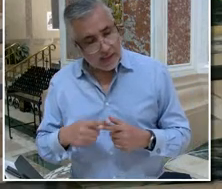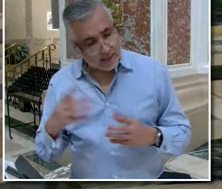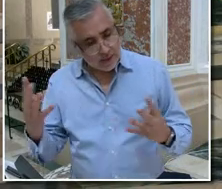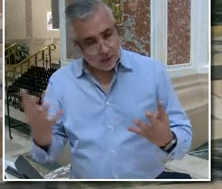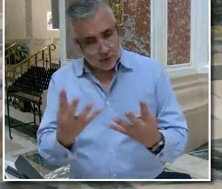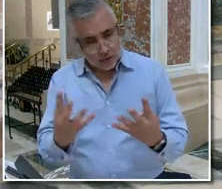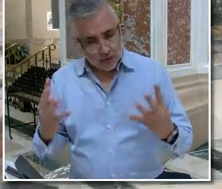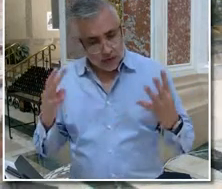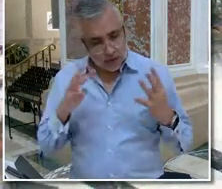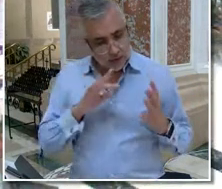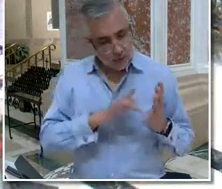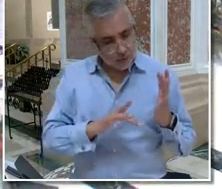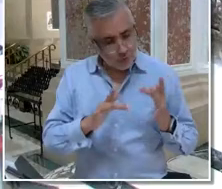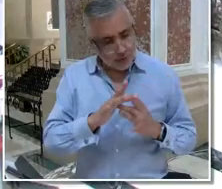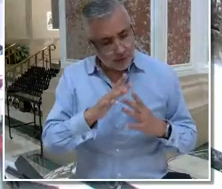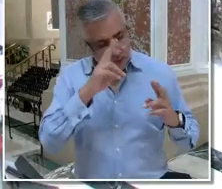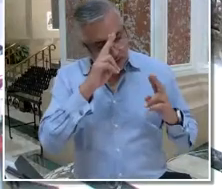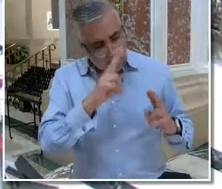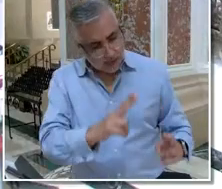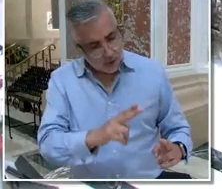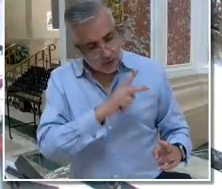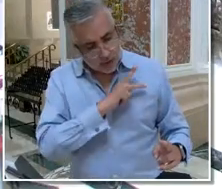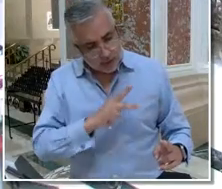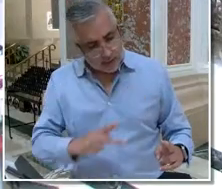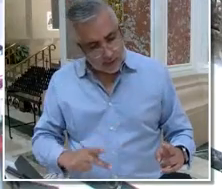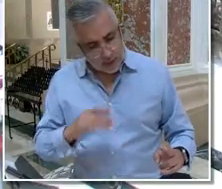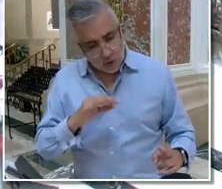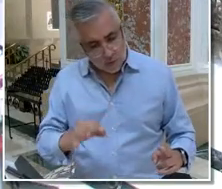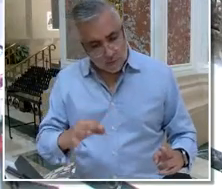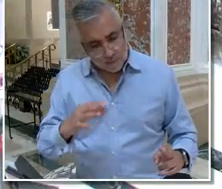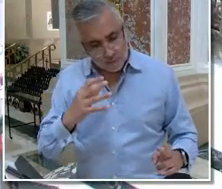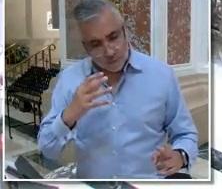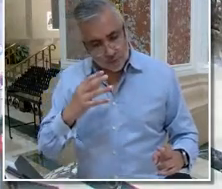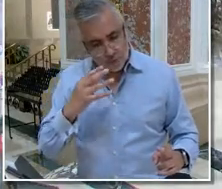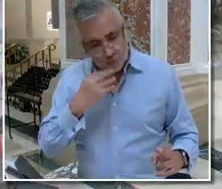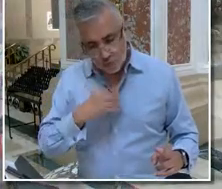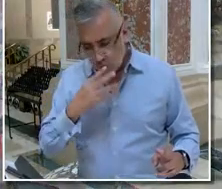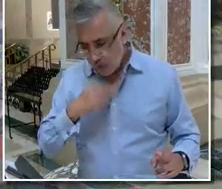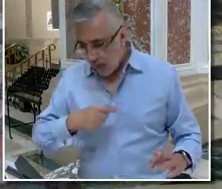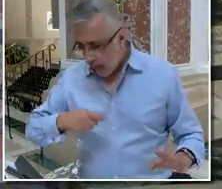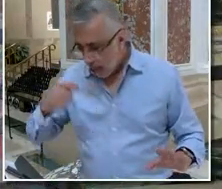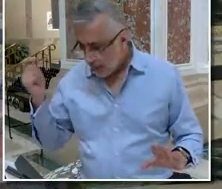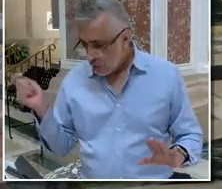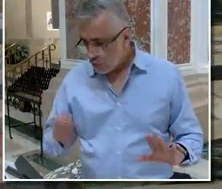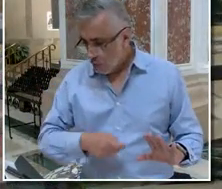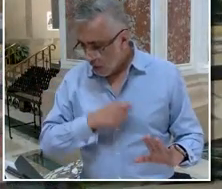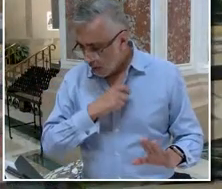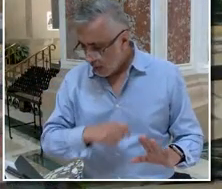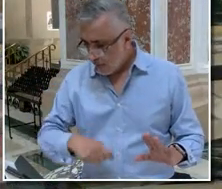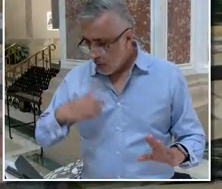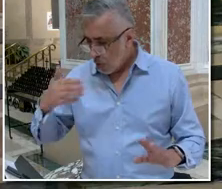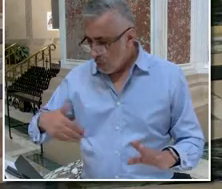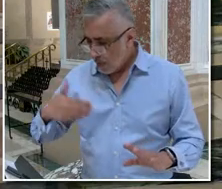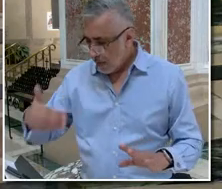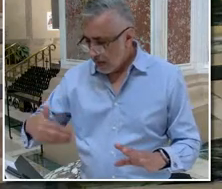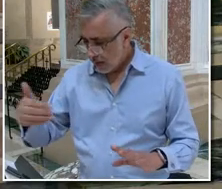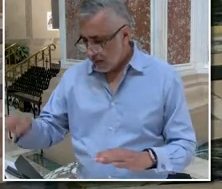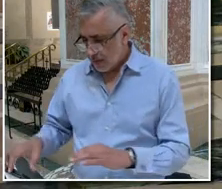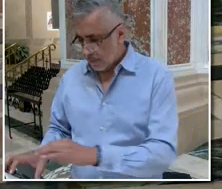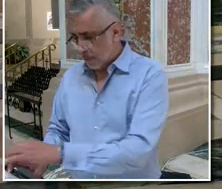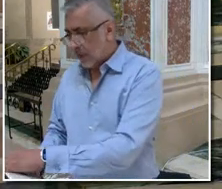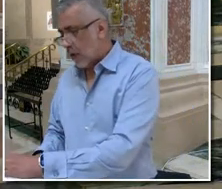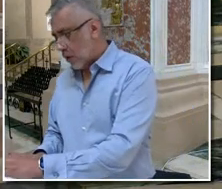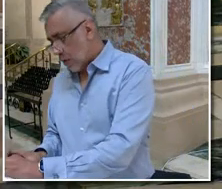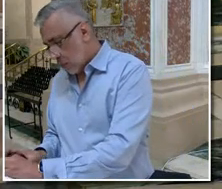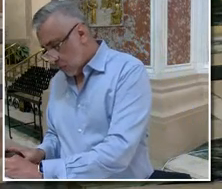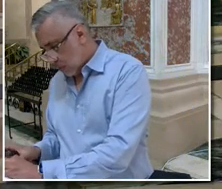said, "Hail, King of the Jews." And they struck him repeatedly. Once